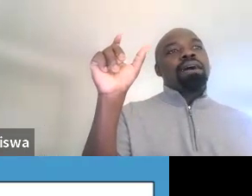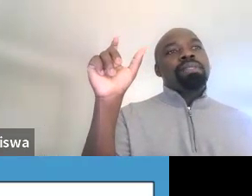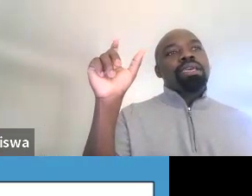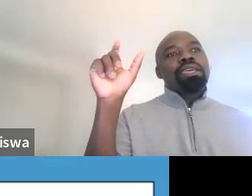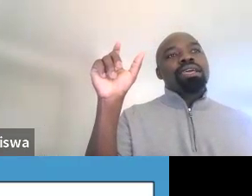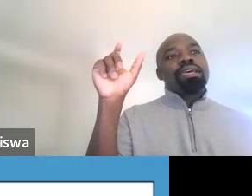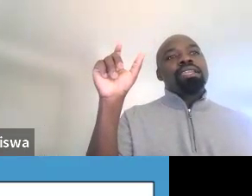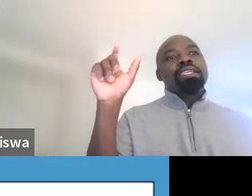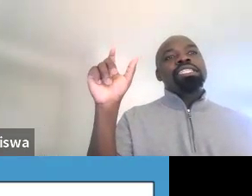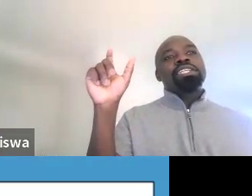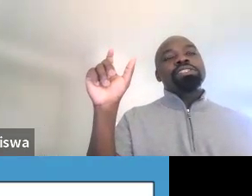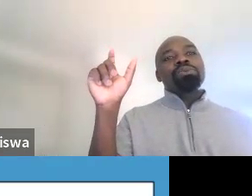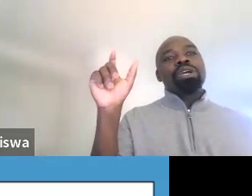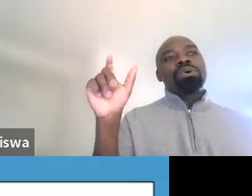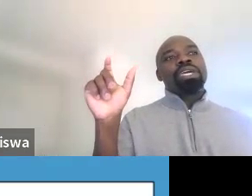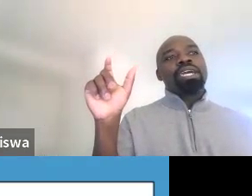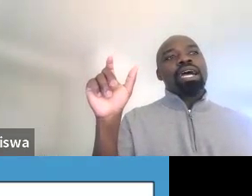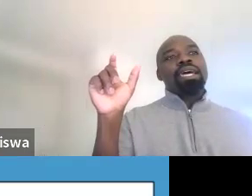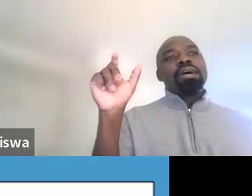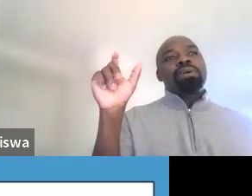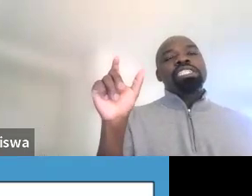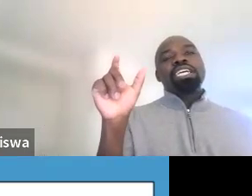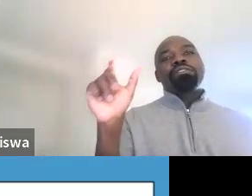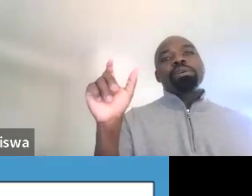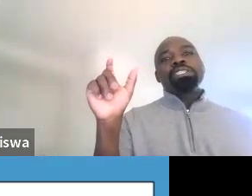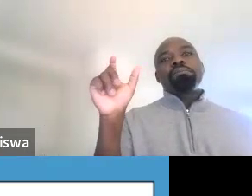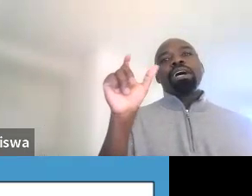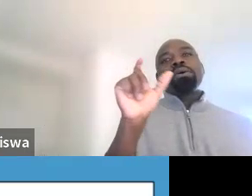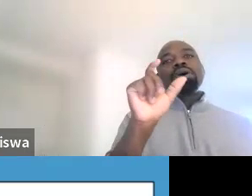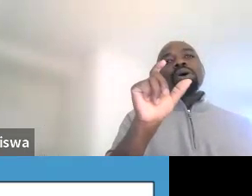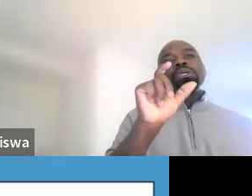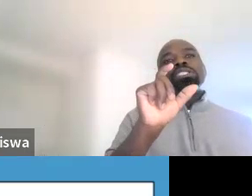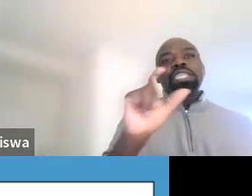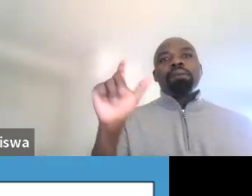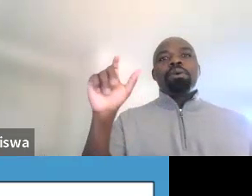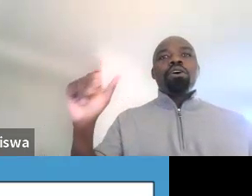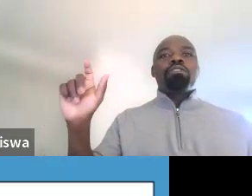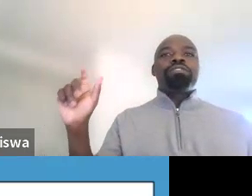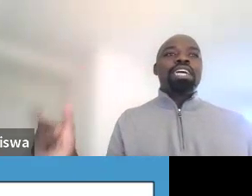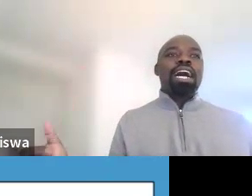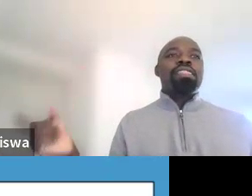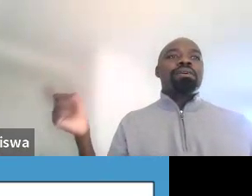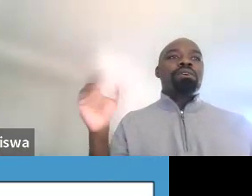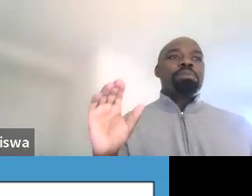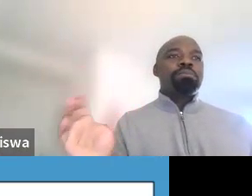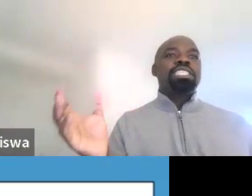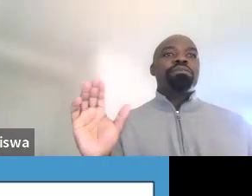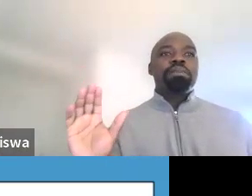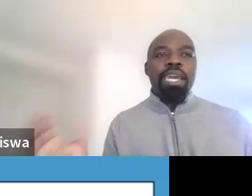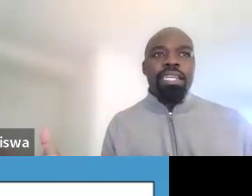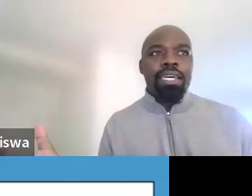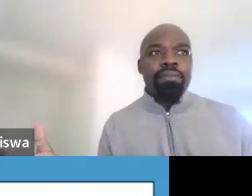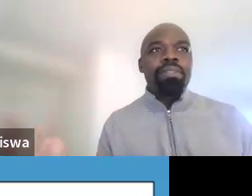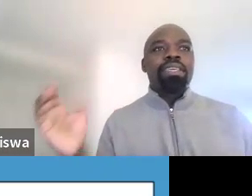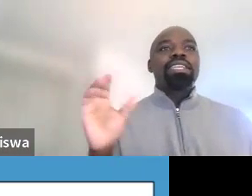that in this section, we are sharing information about some of the other commitments that have